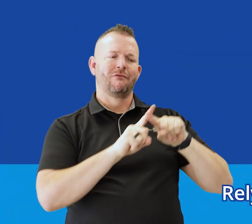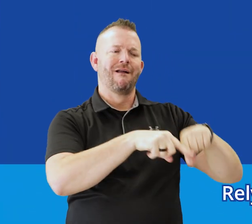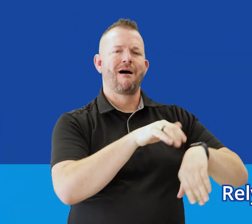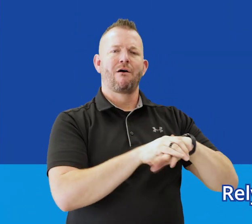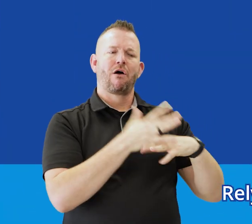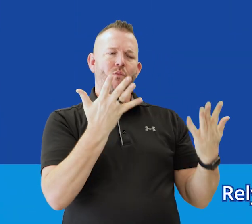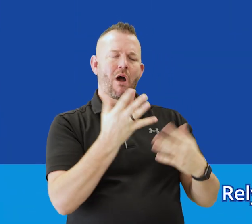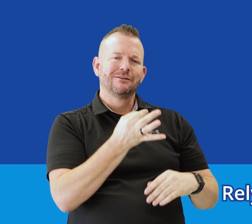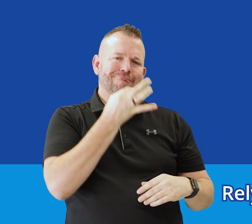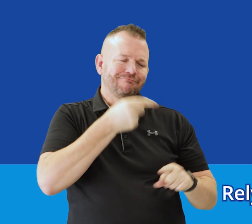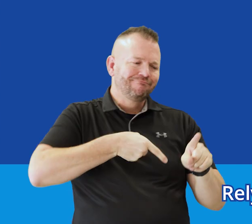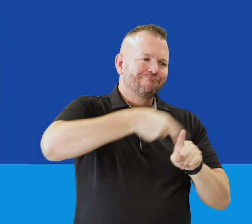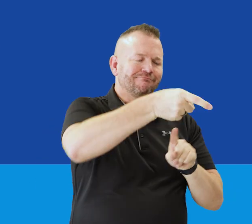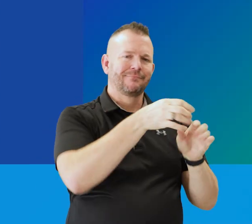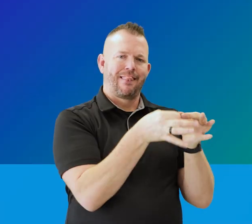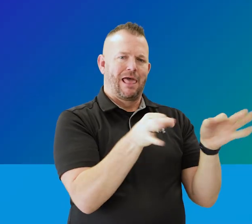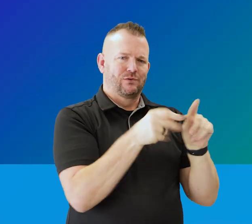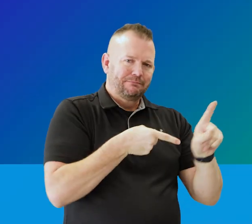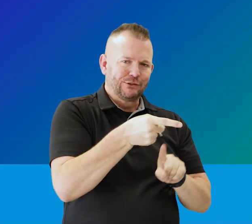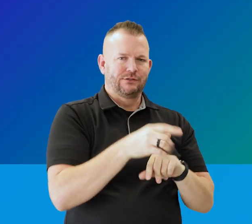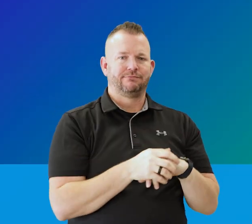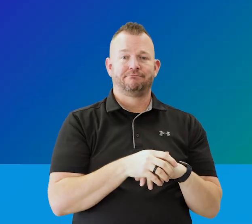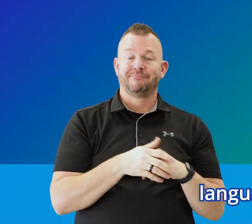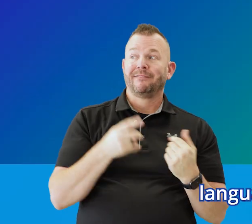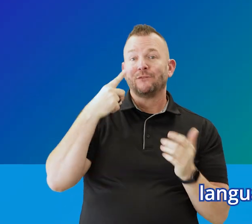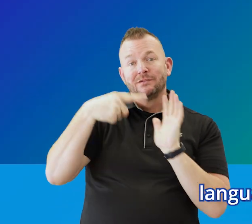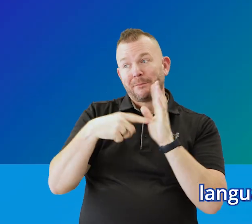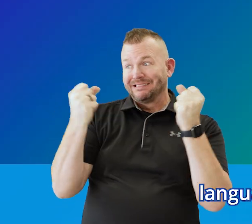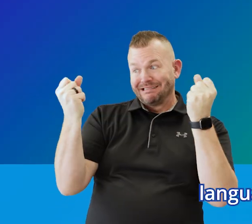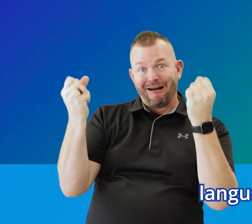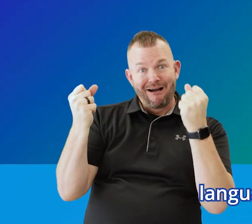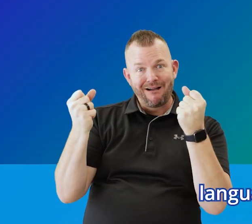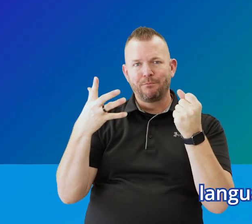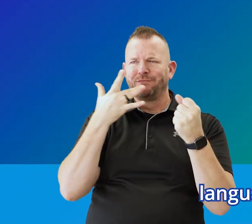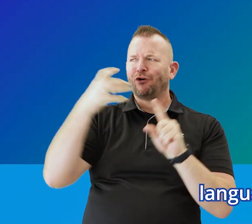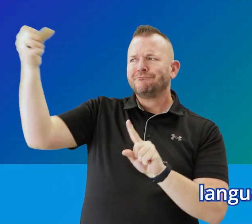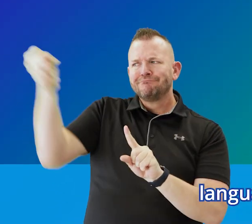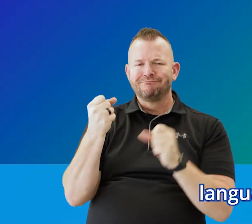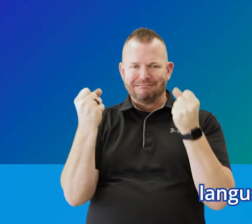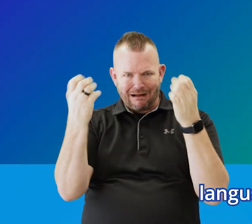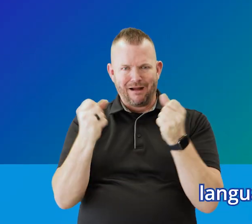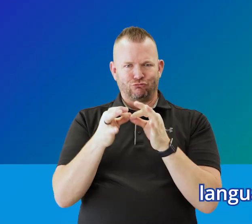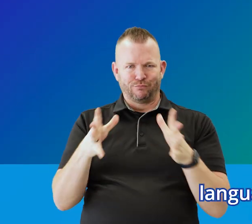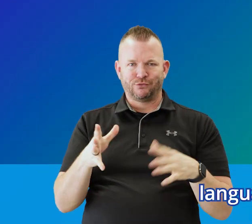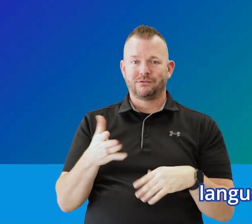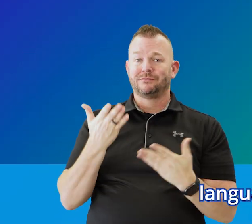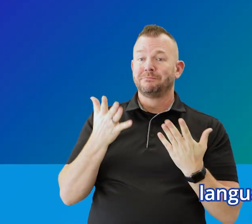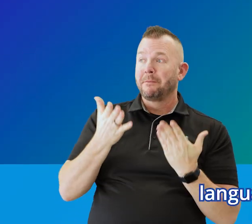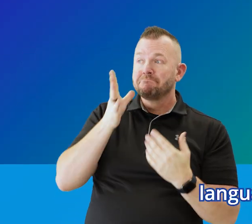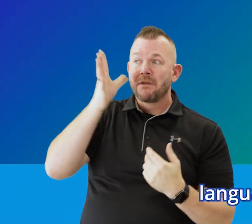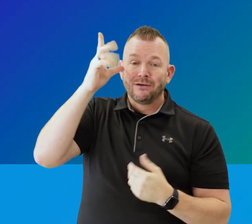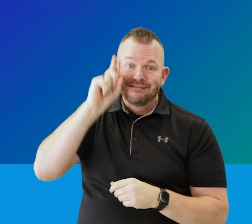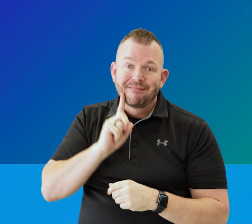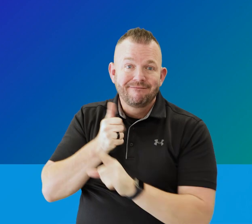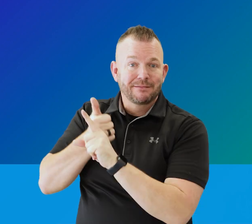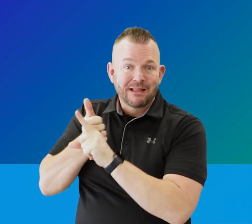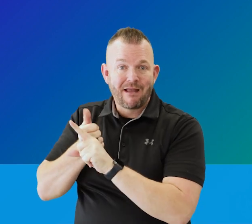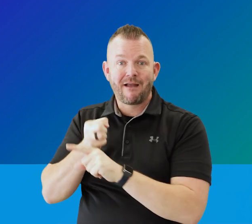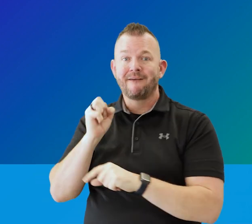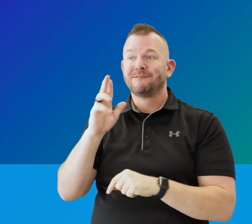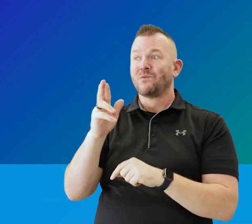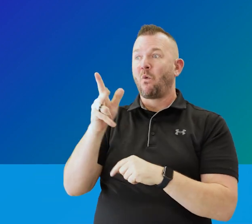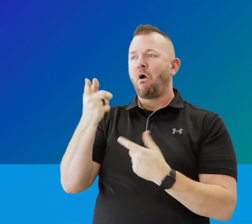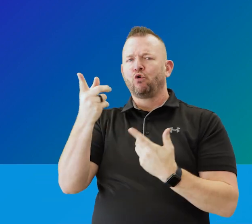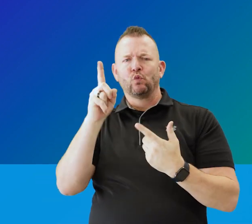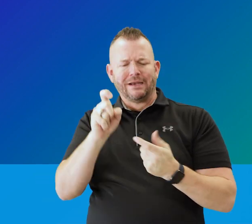expert language resources. So whether that's sign language interpreters for deaf parents or